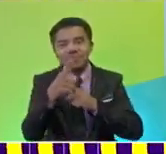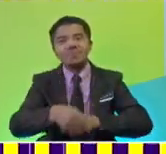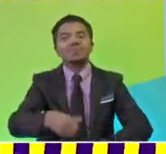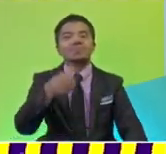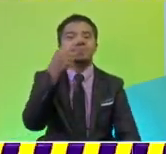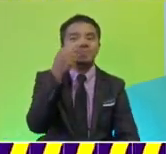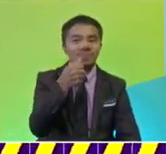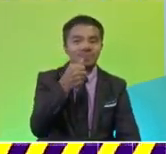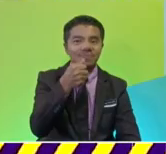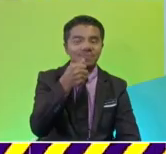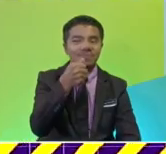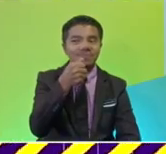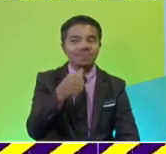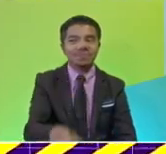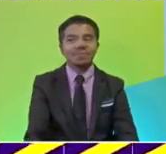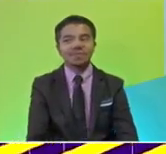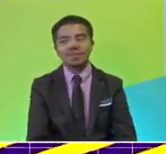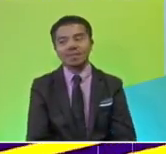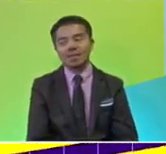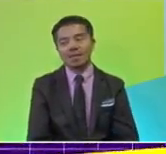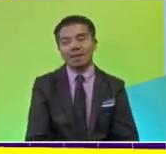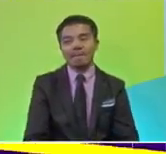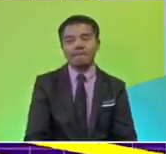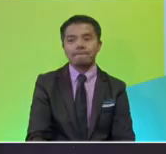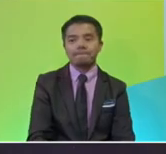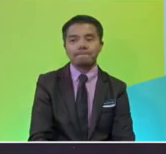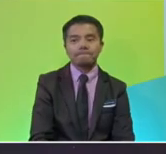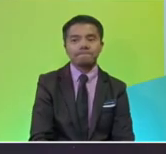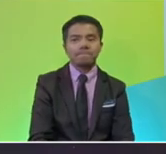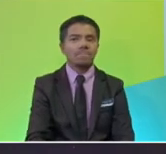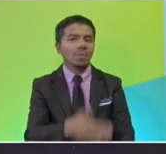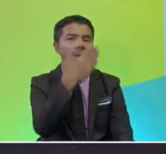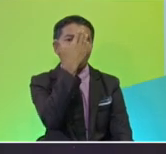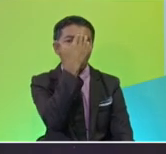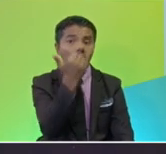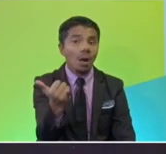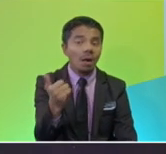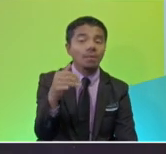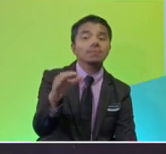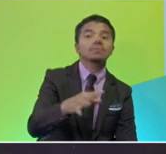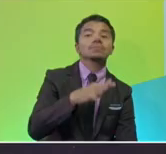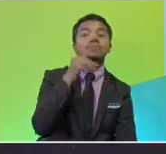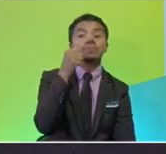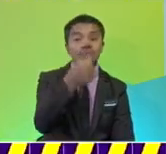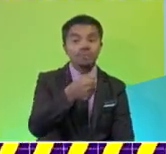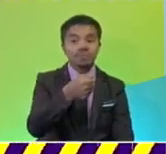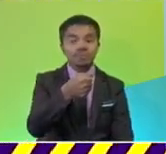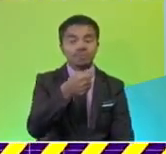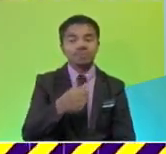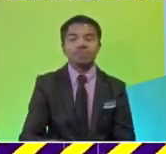Okay. Fatini, are you there, Fatini? Now, can you justify your answers? Why do you choose Kuogelia?